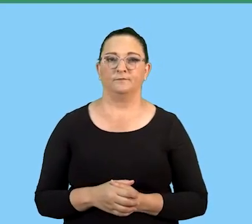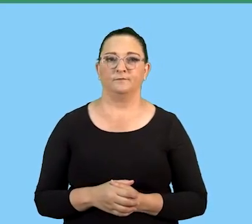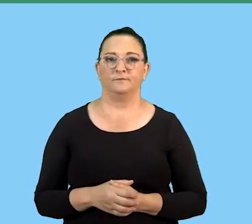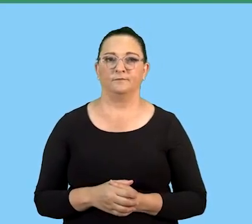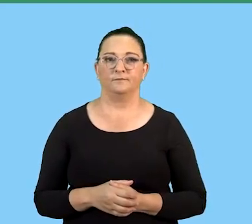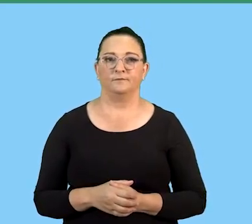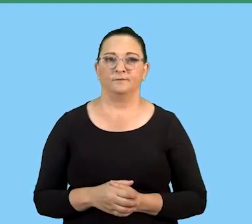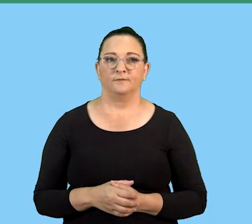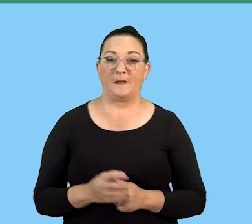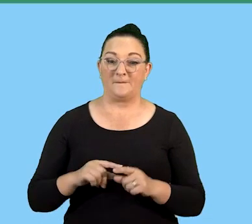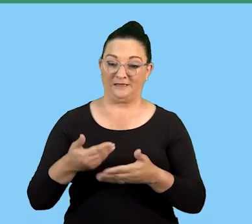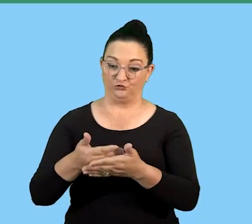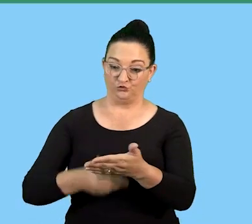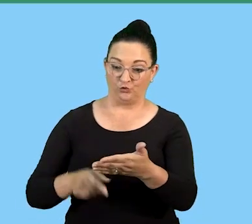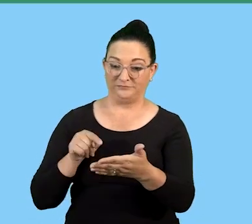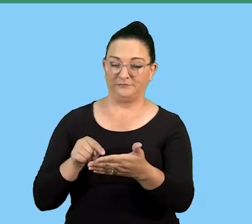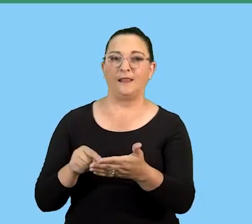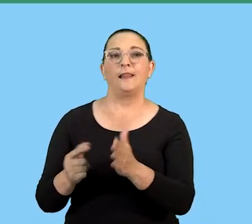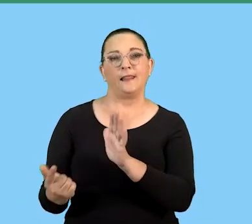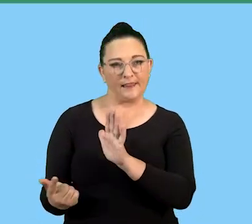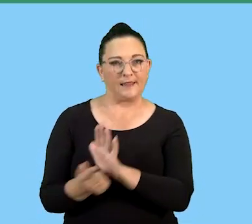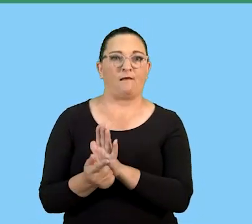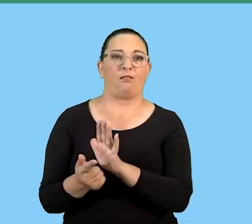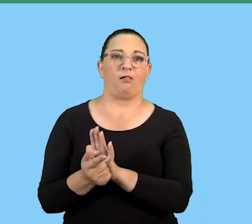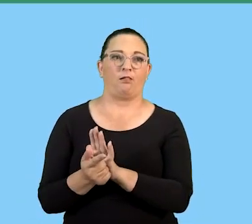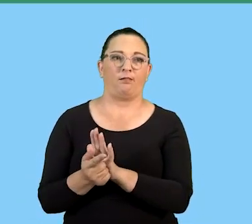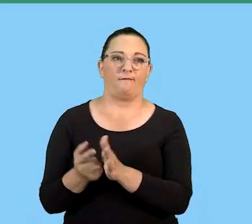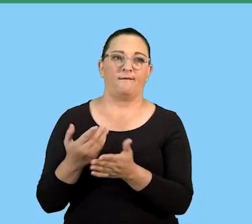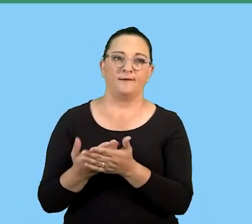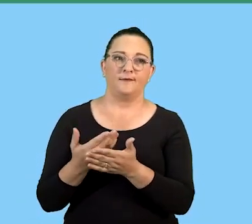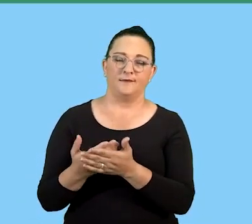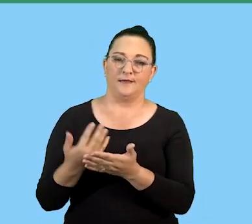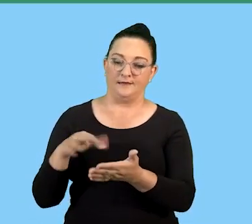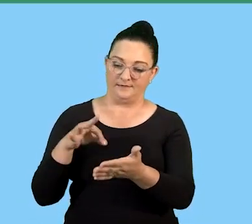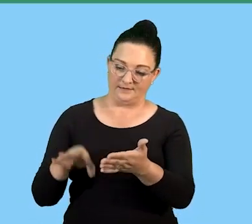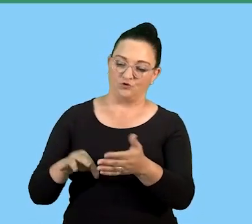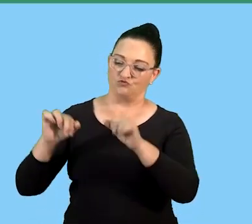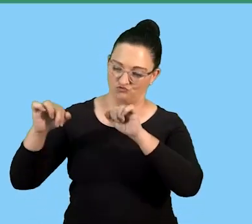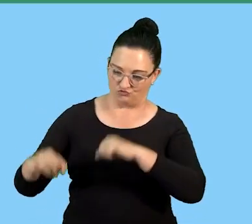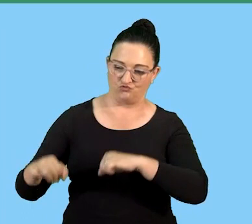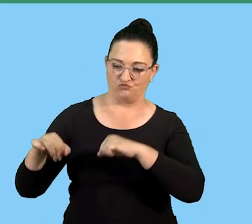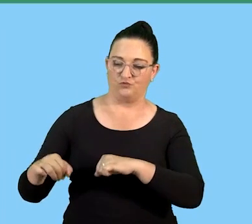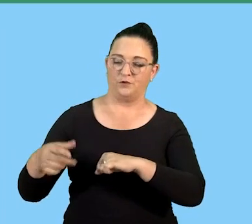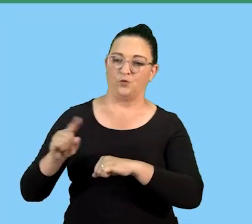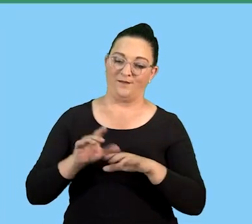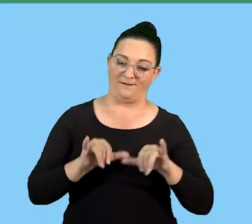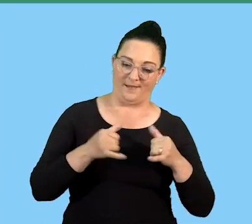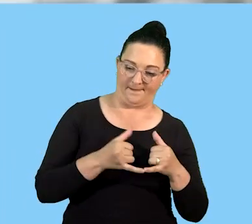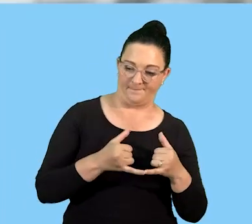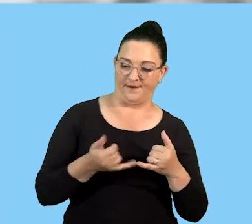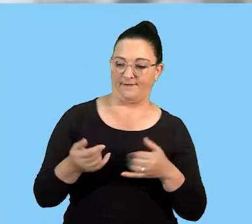defined as a legal and binding agreement between the employer and the